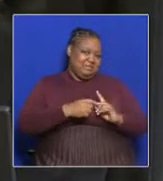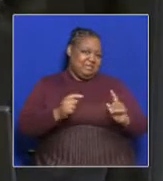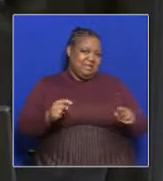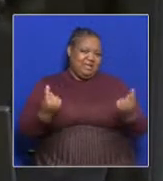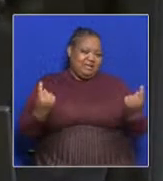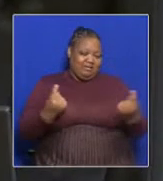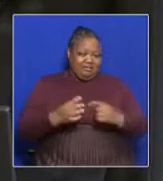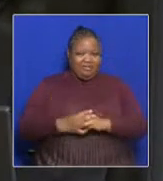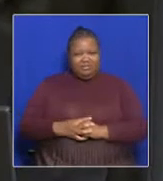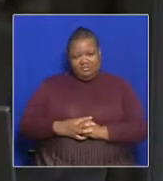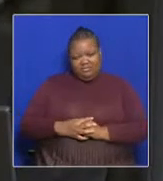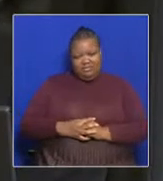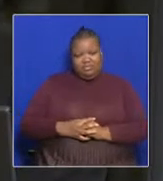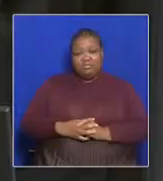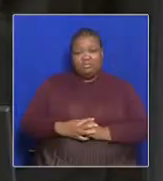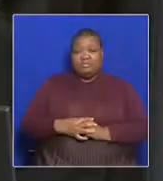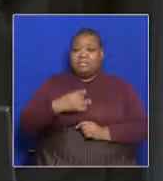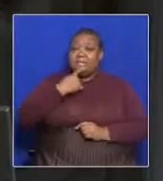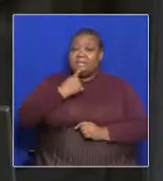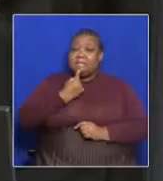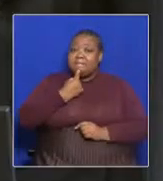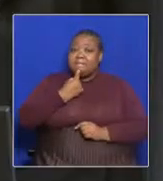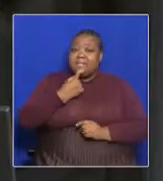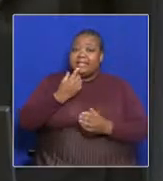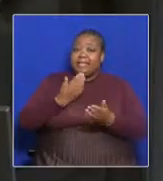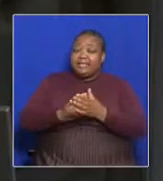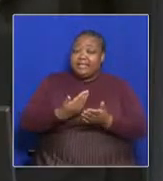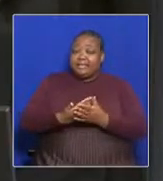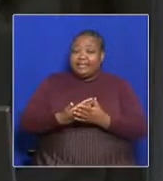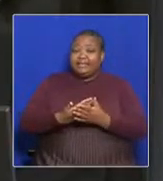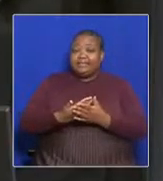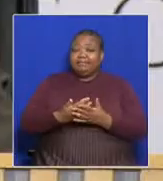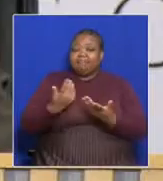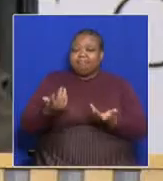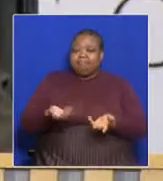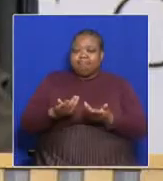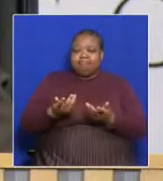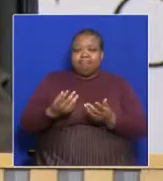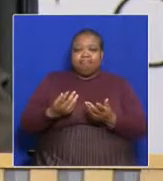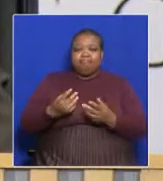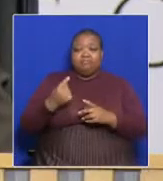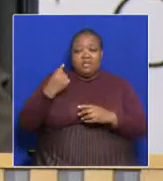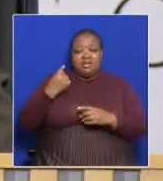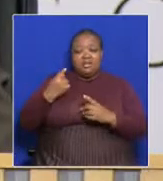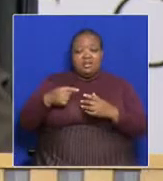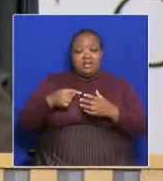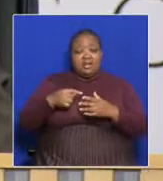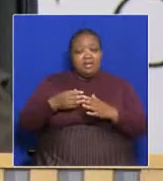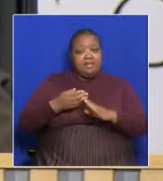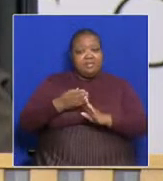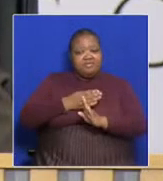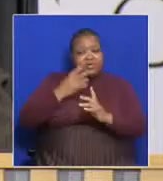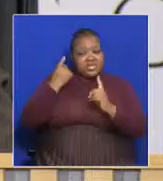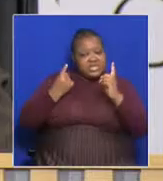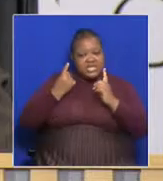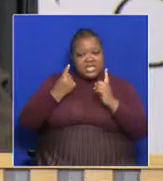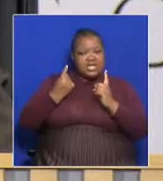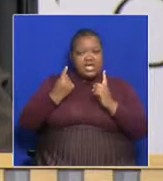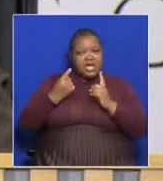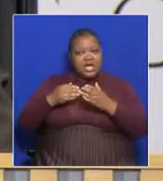does lead, or it can lead to the impression this is an afterthought. Otherwise, he would have recorded that big decision in his